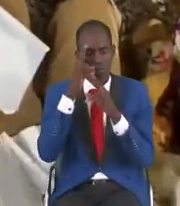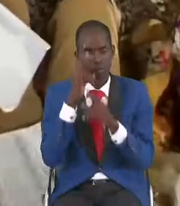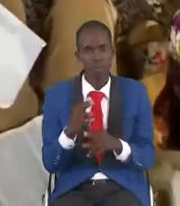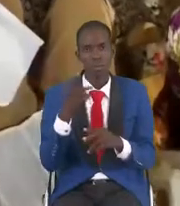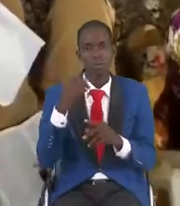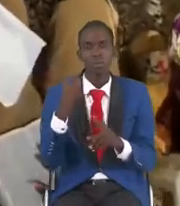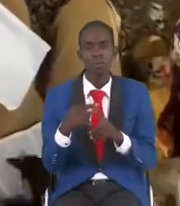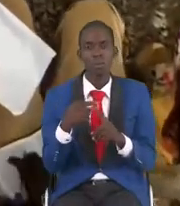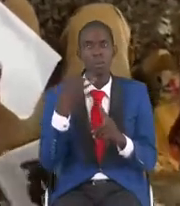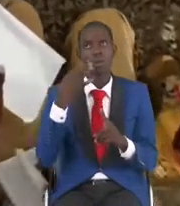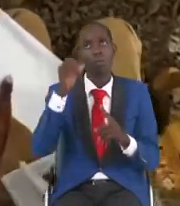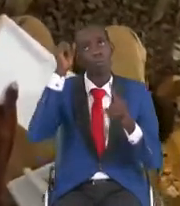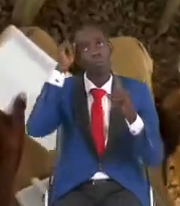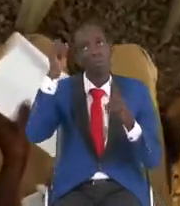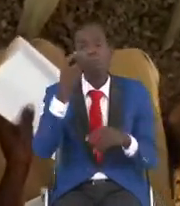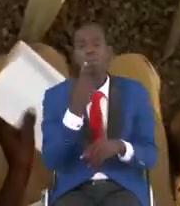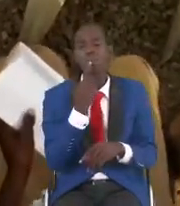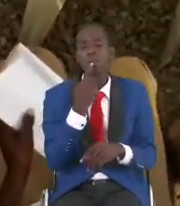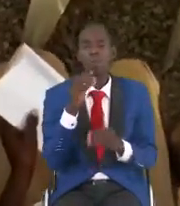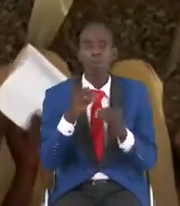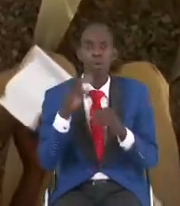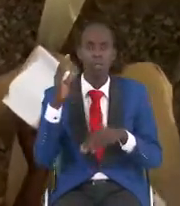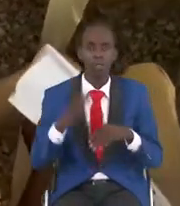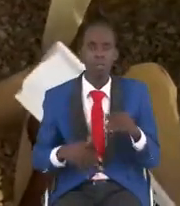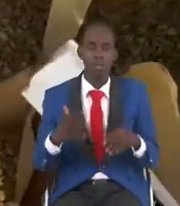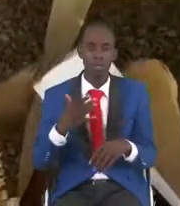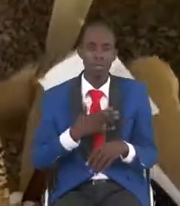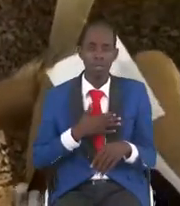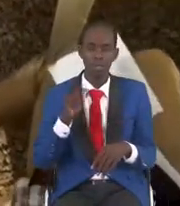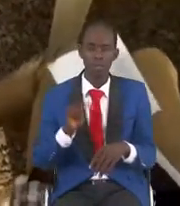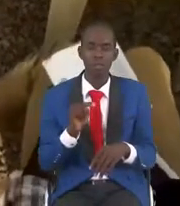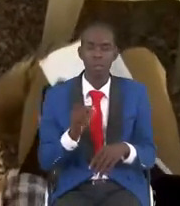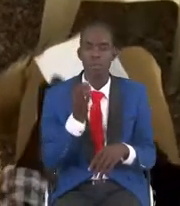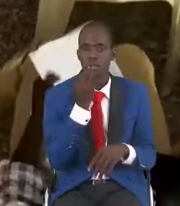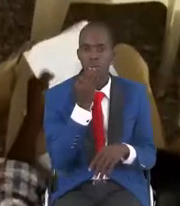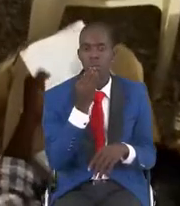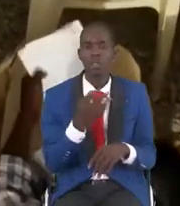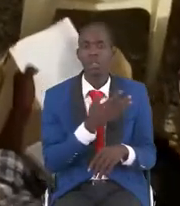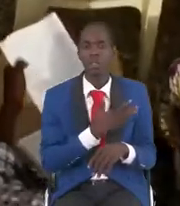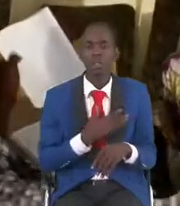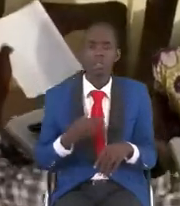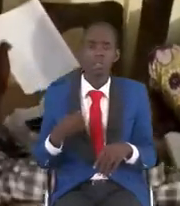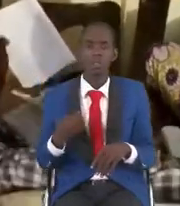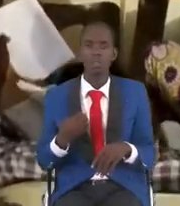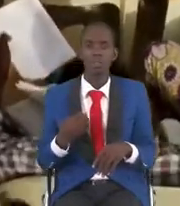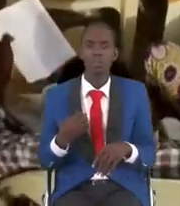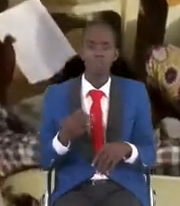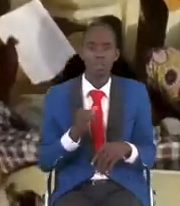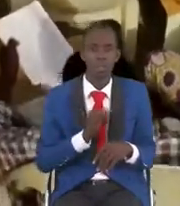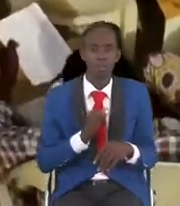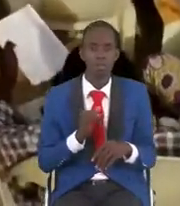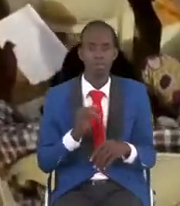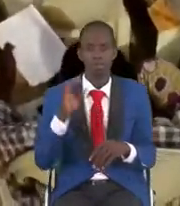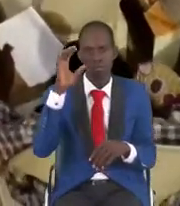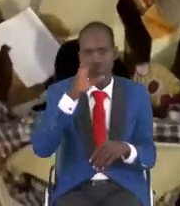his mouth more than my necessary food. I prize, I exalt, I see